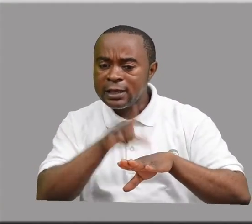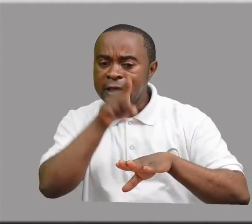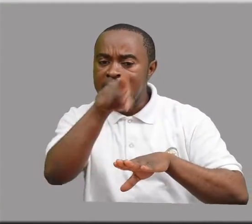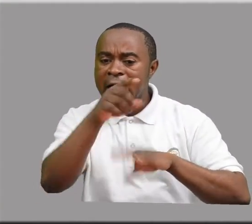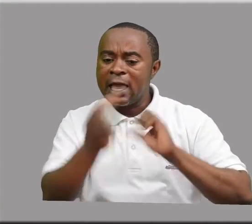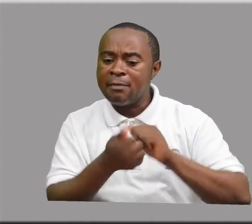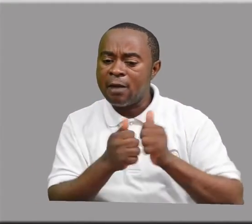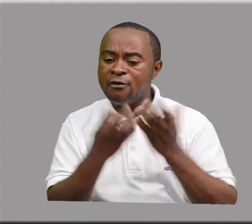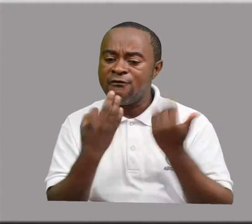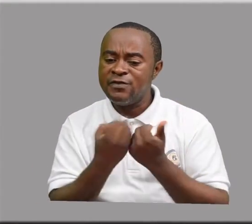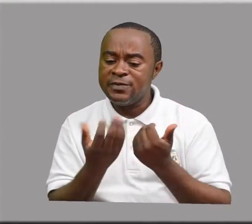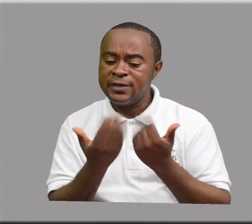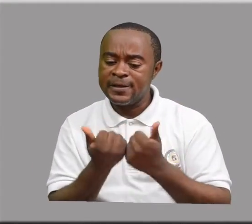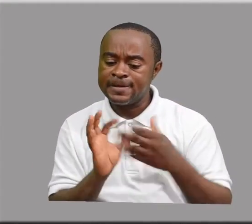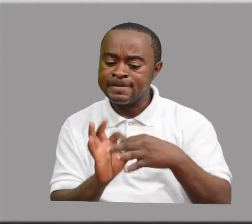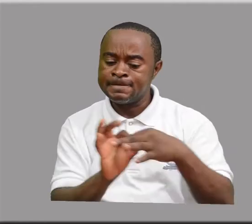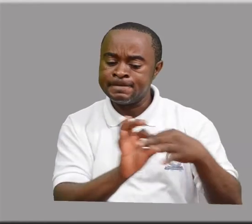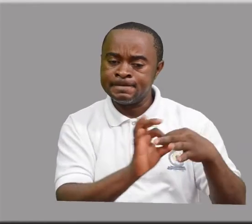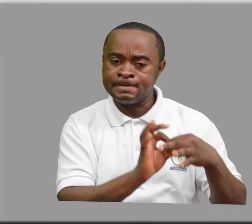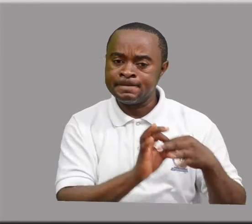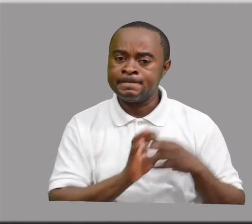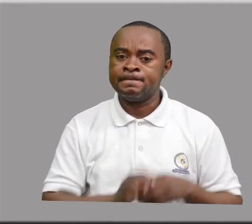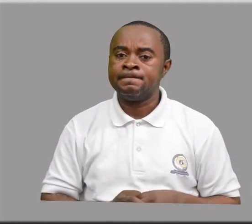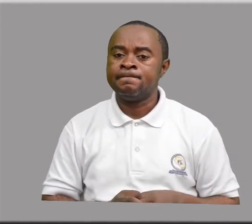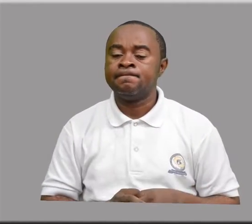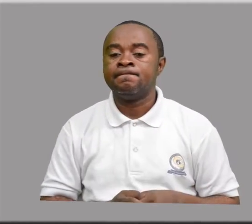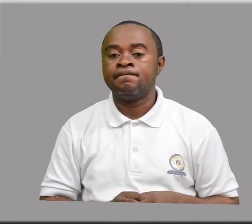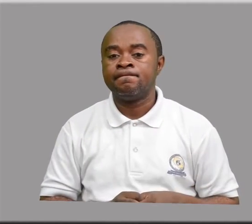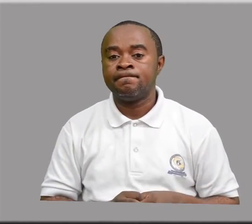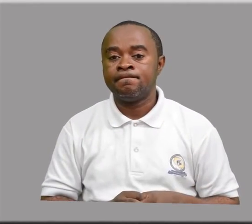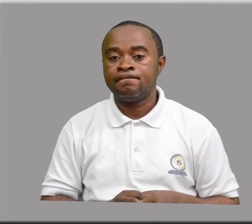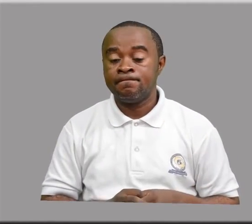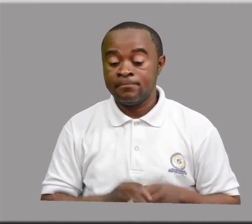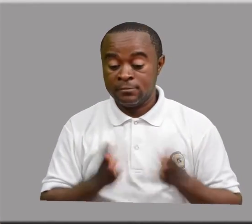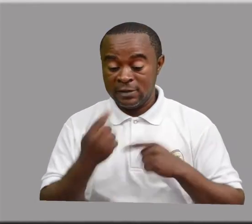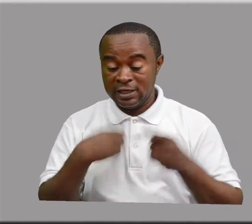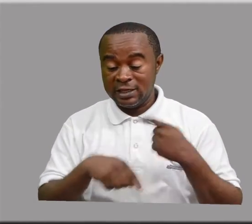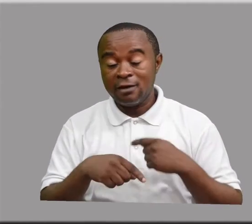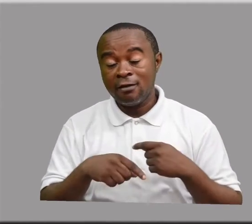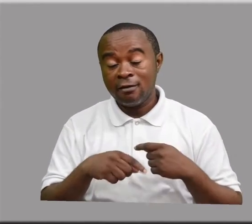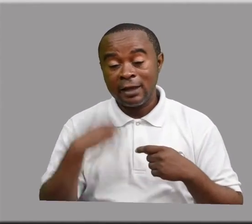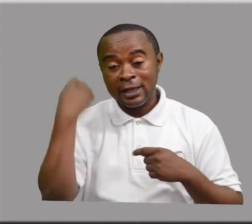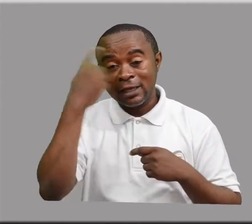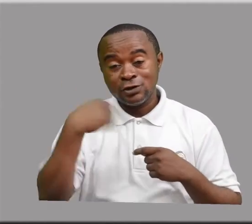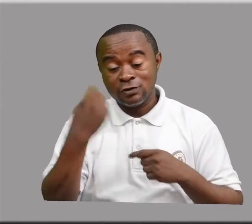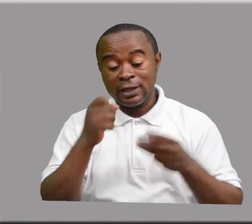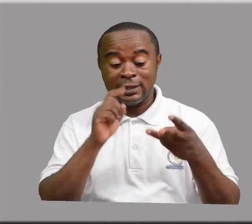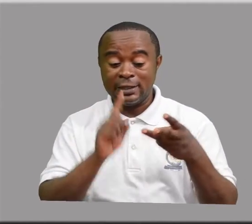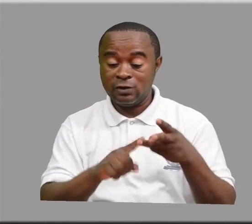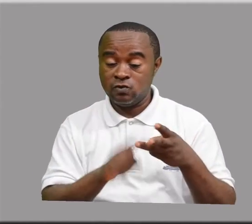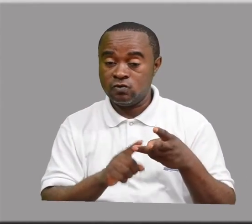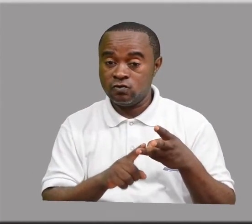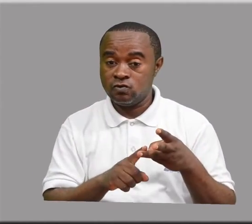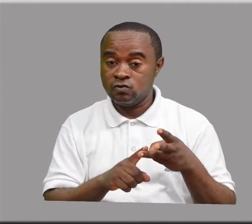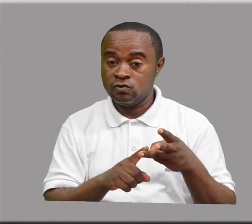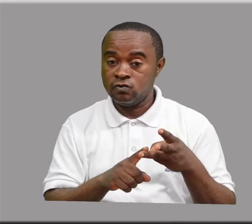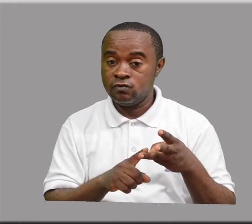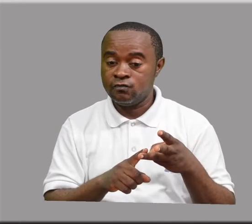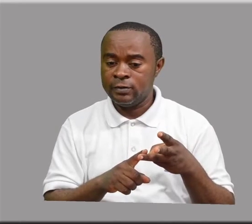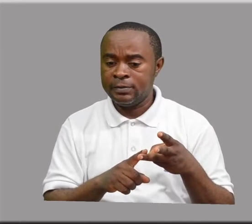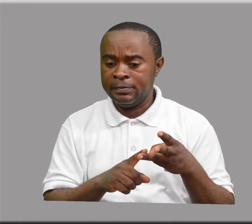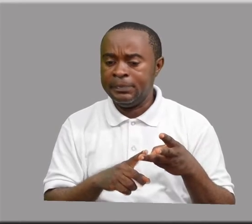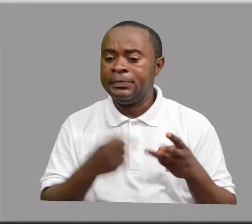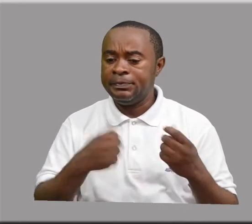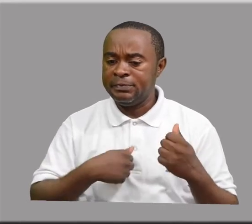are related, interrelated, and so on and so forth. In chapter 3, here, as I